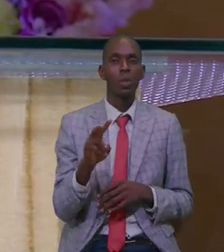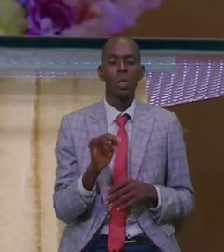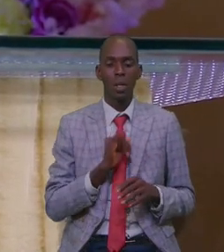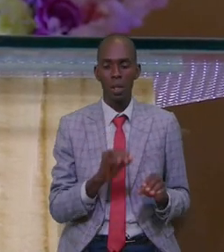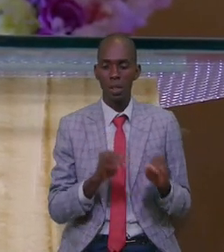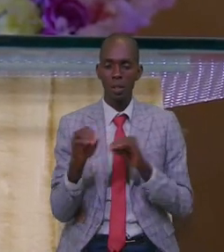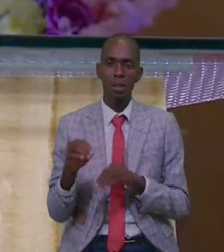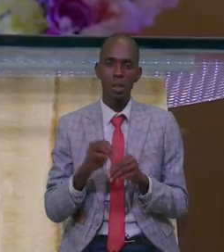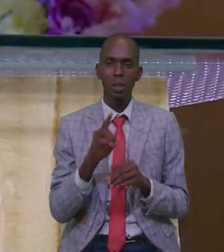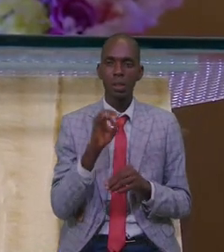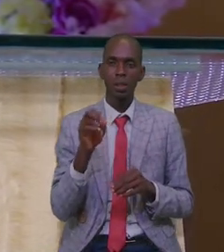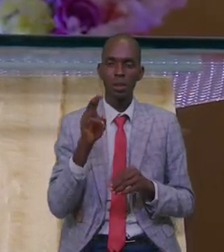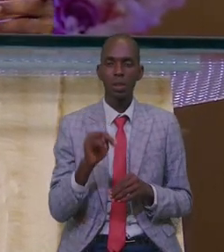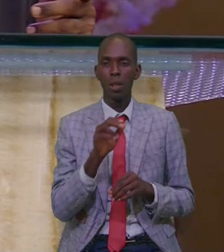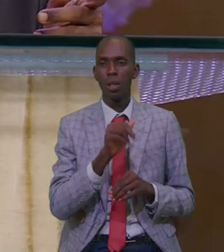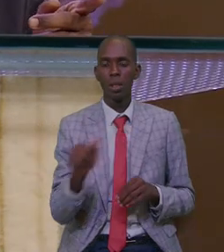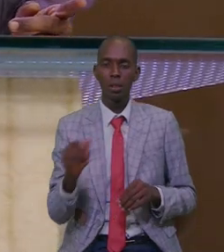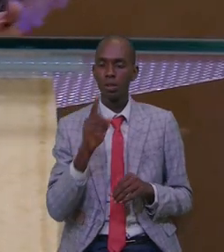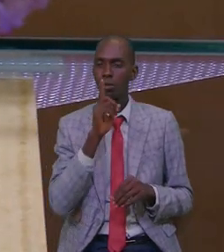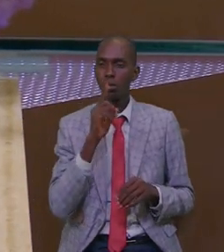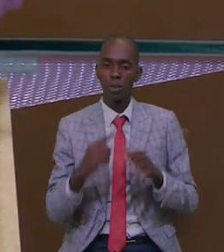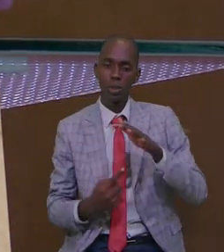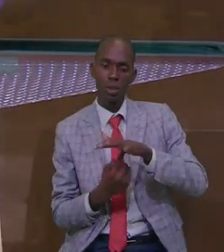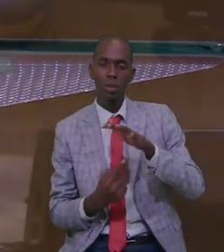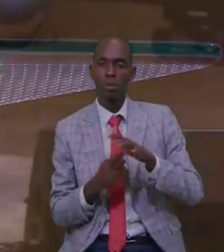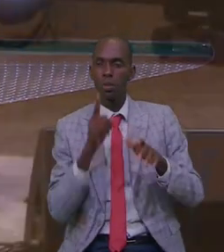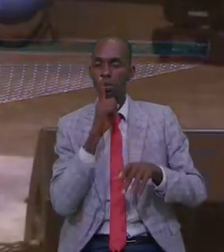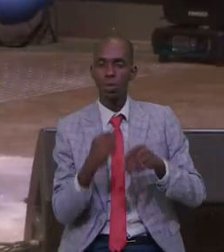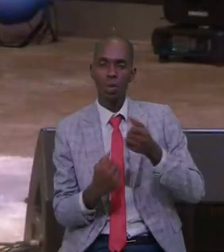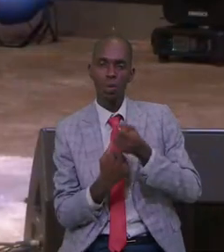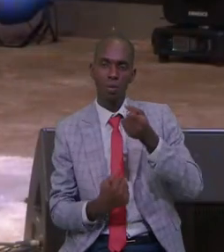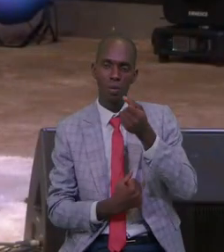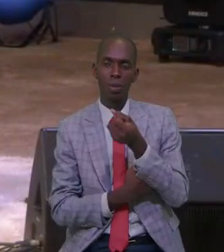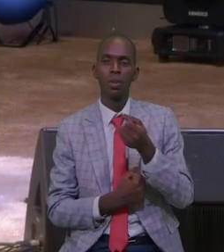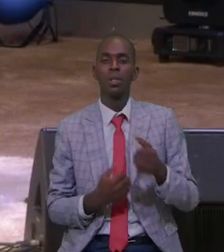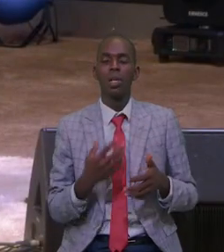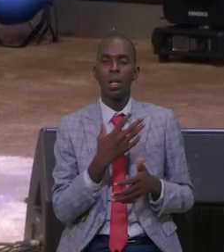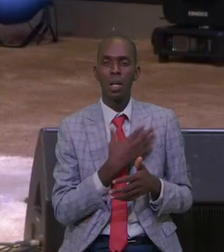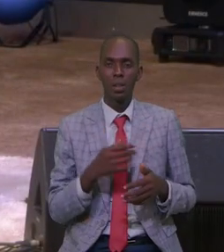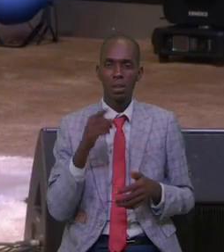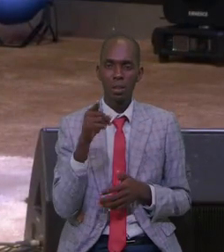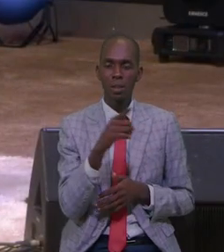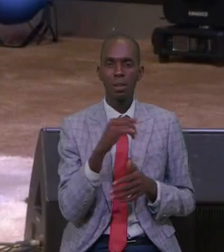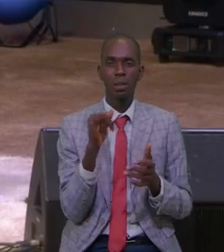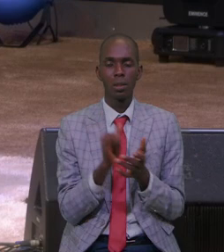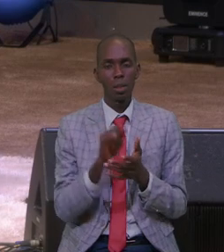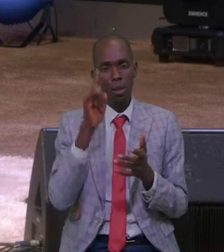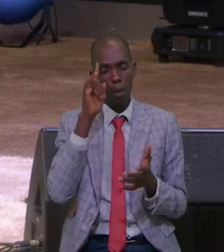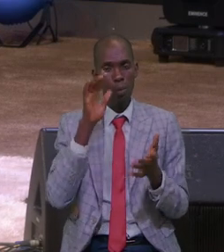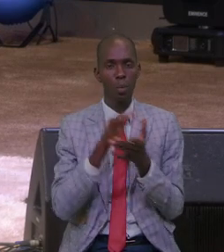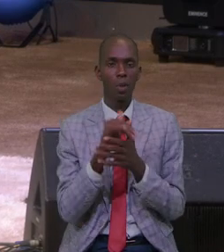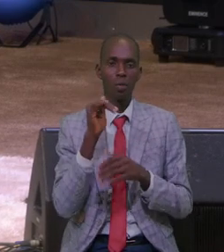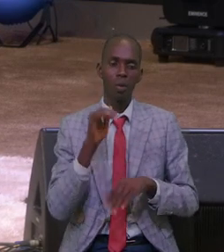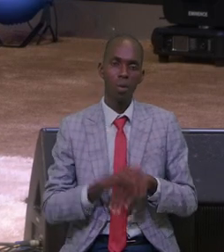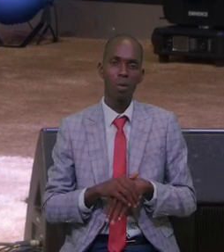Zion a chief cornerstone, elect, precious, and he that believeth on